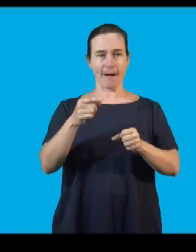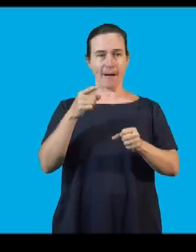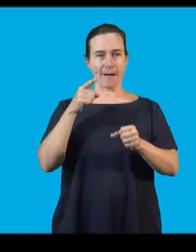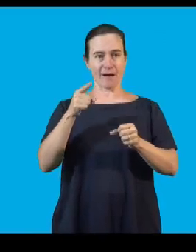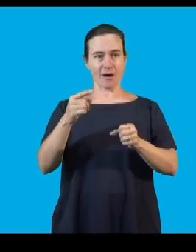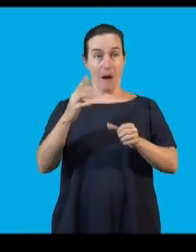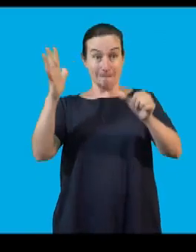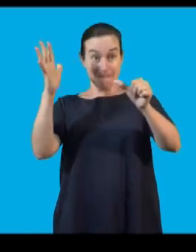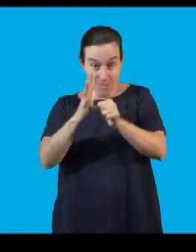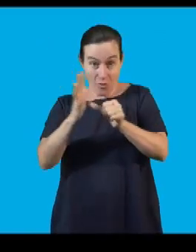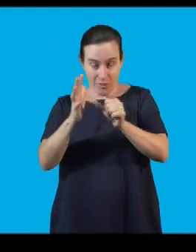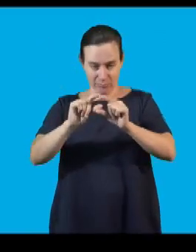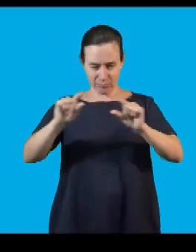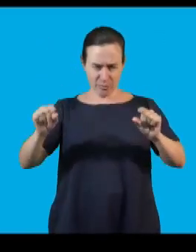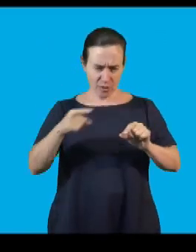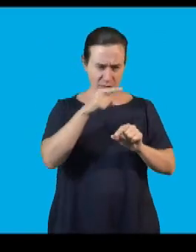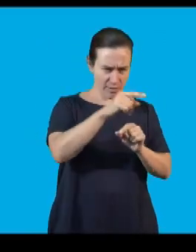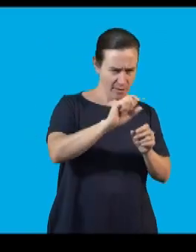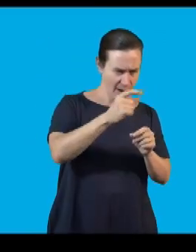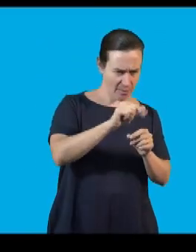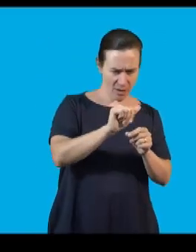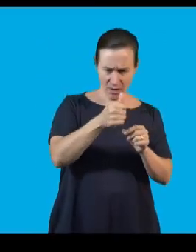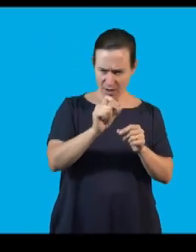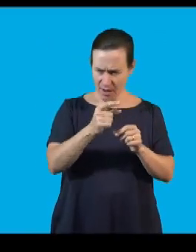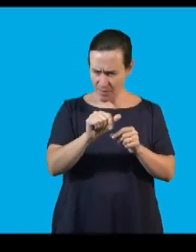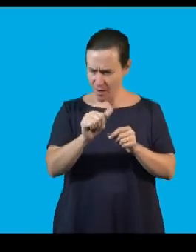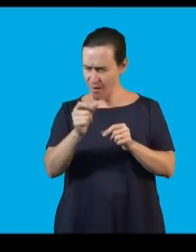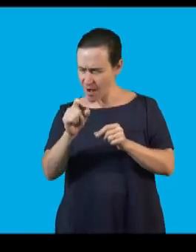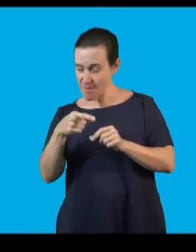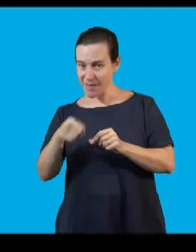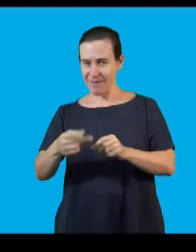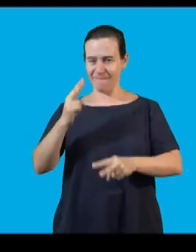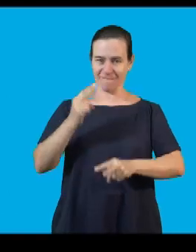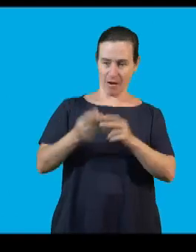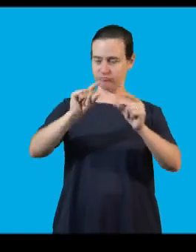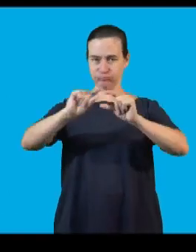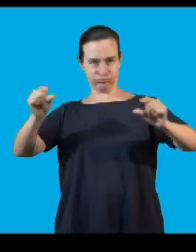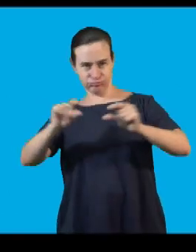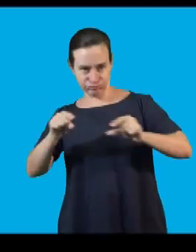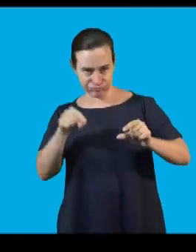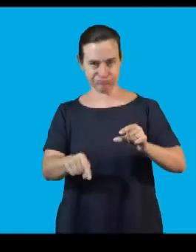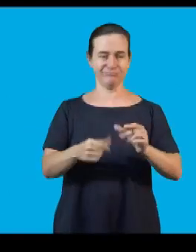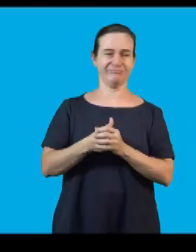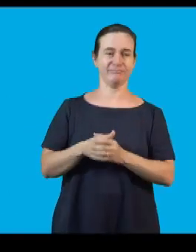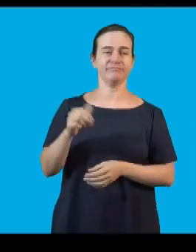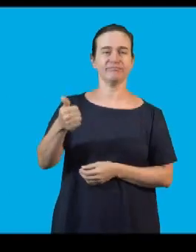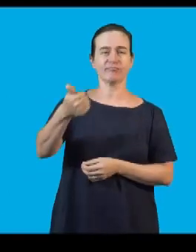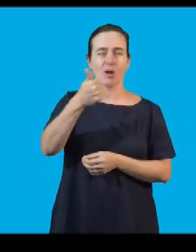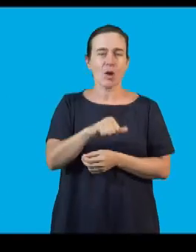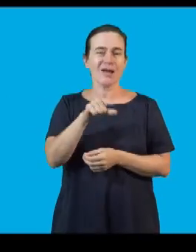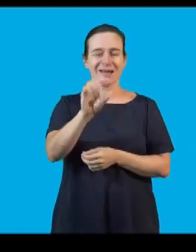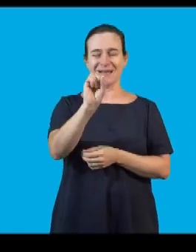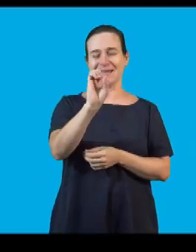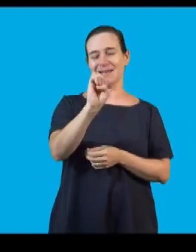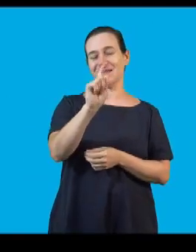events. So the series of the frames in the cartoon builds up to a particular punchline. Your setting is